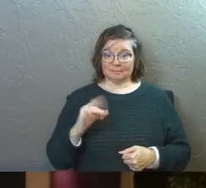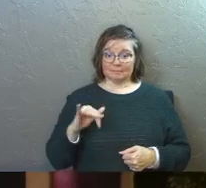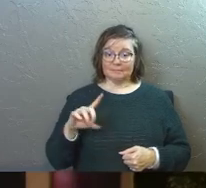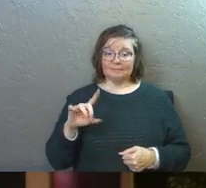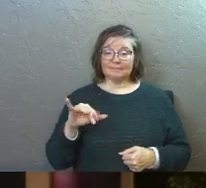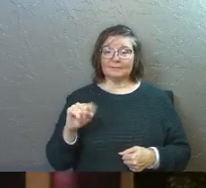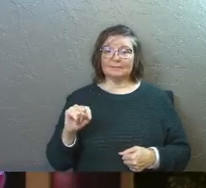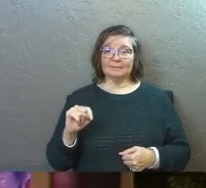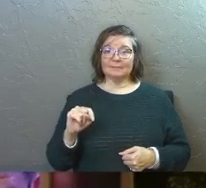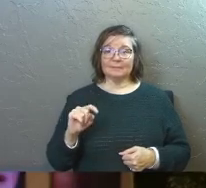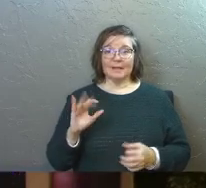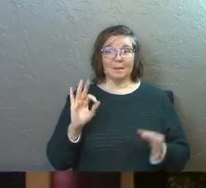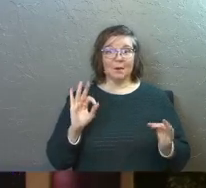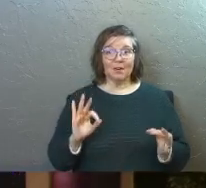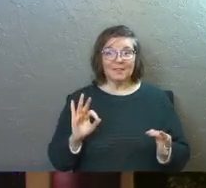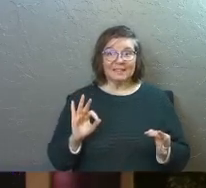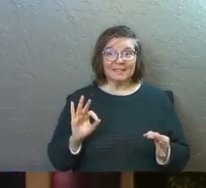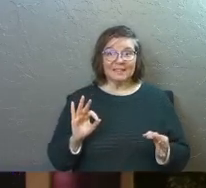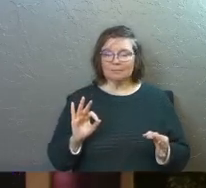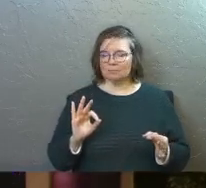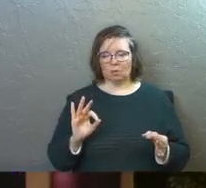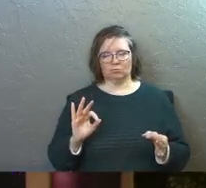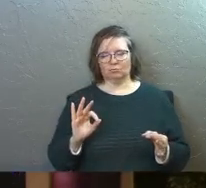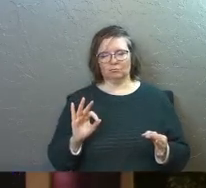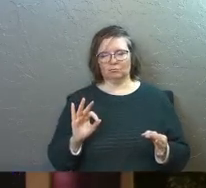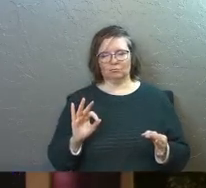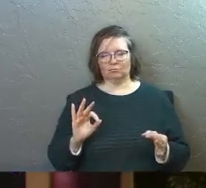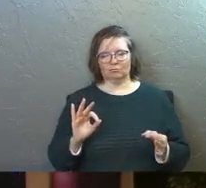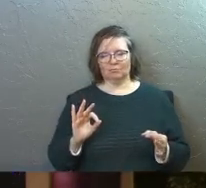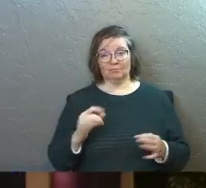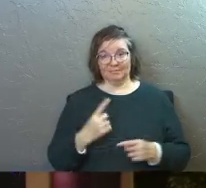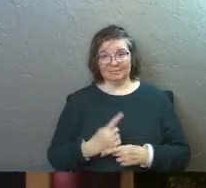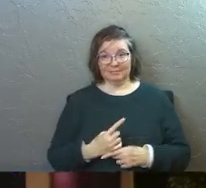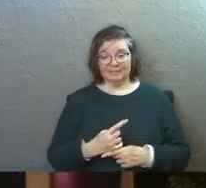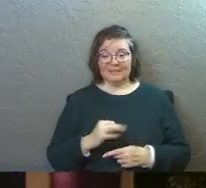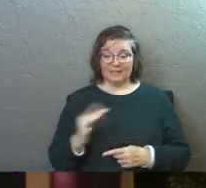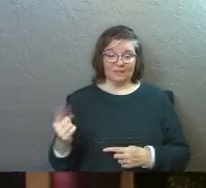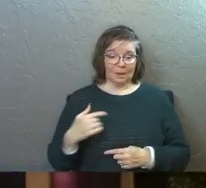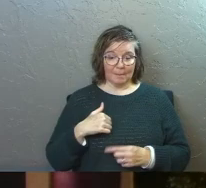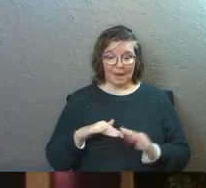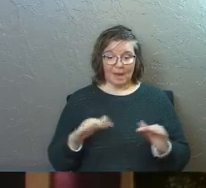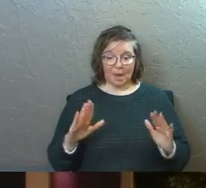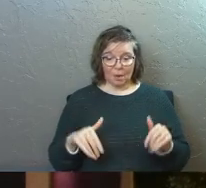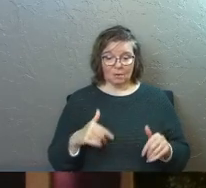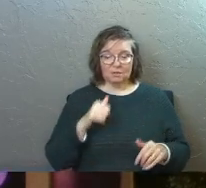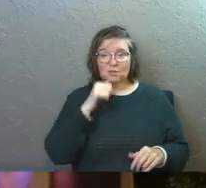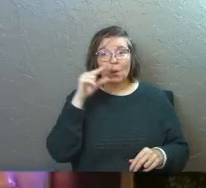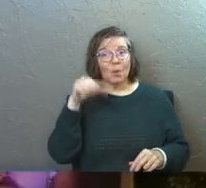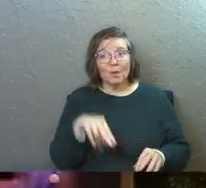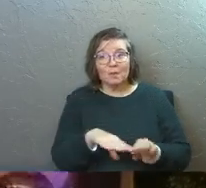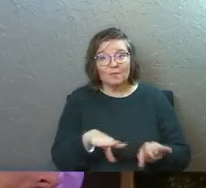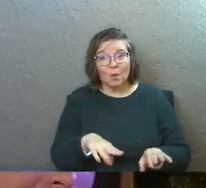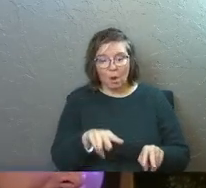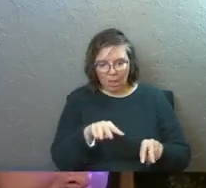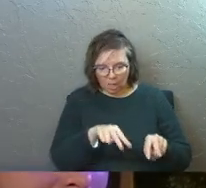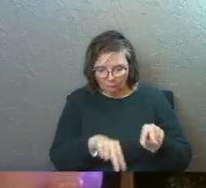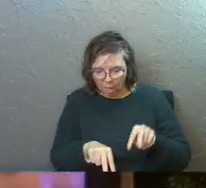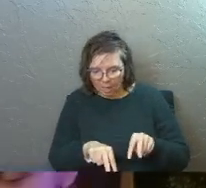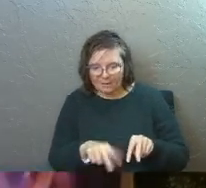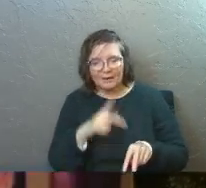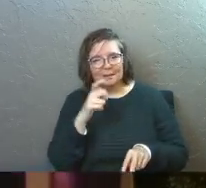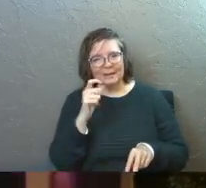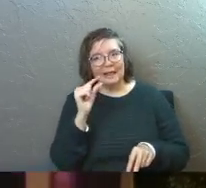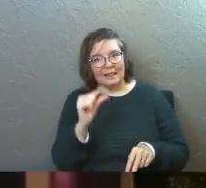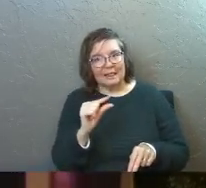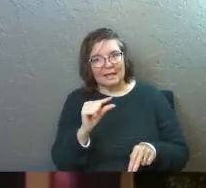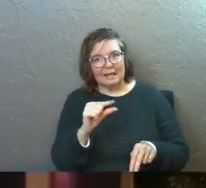it, is it perfect? No, right? If you come over to my house, don't look at the floor too hard, okay?